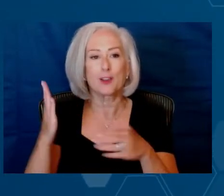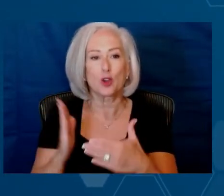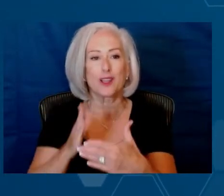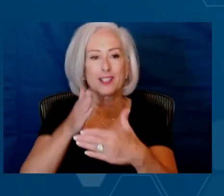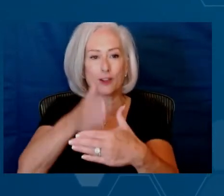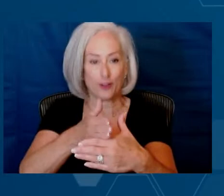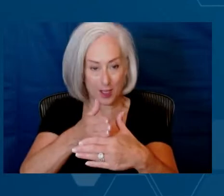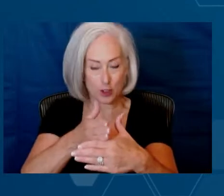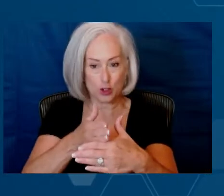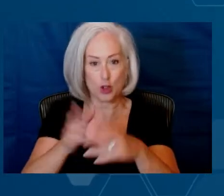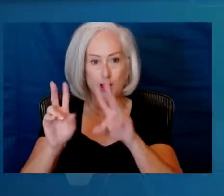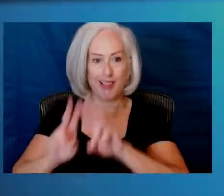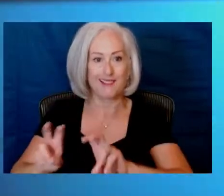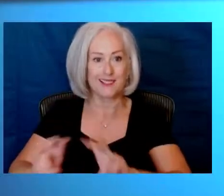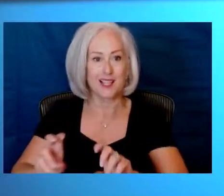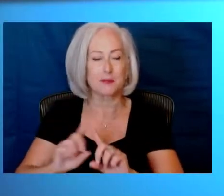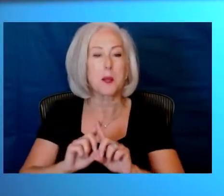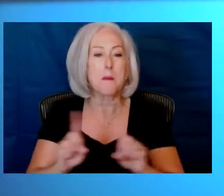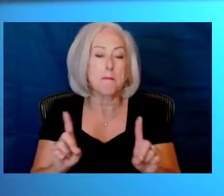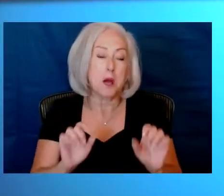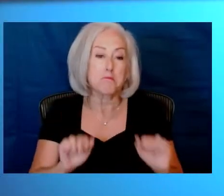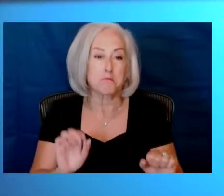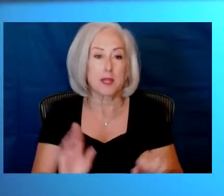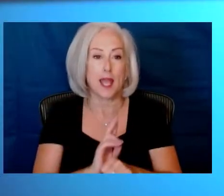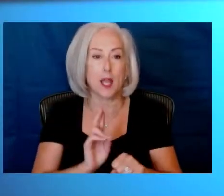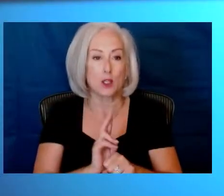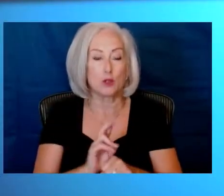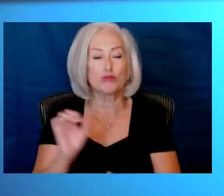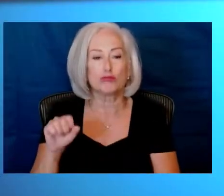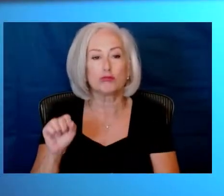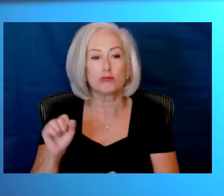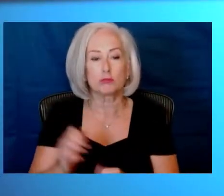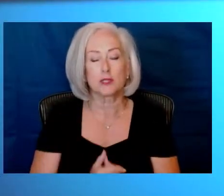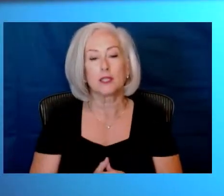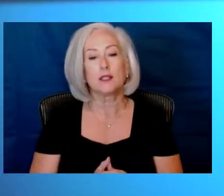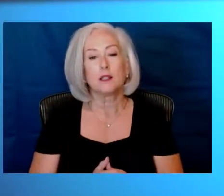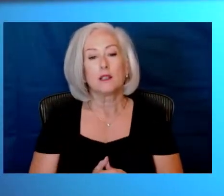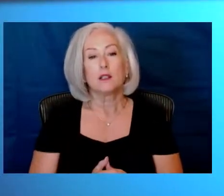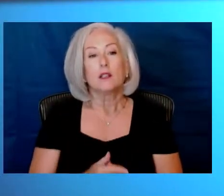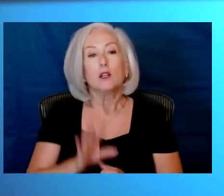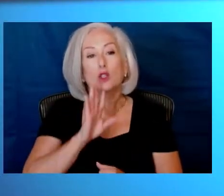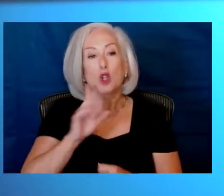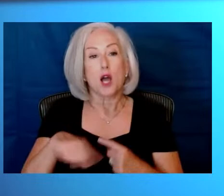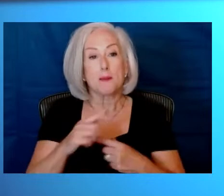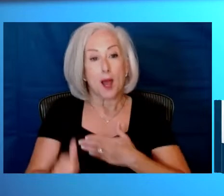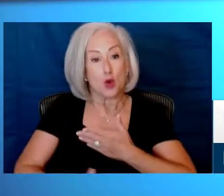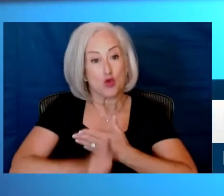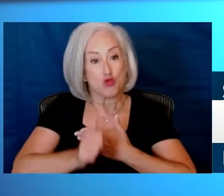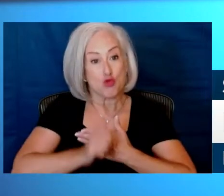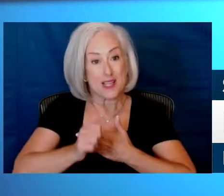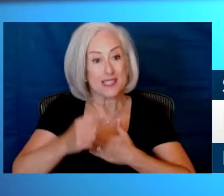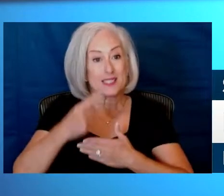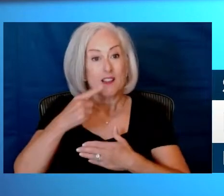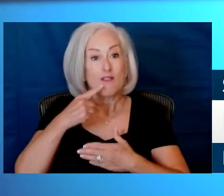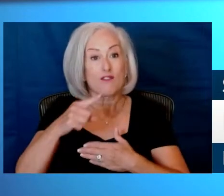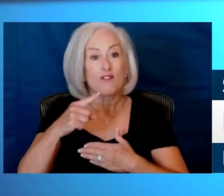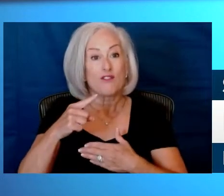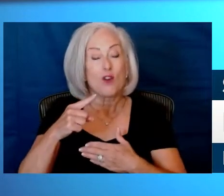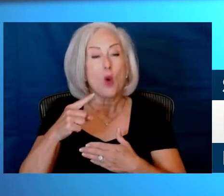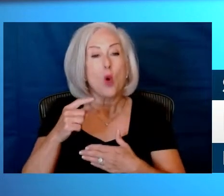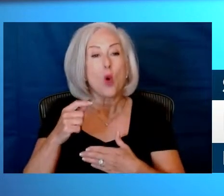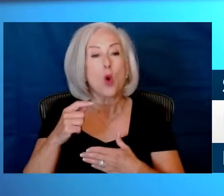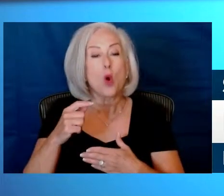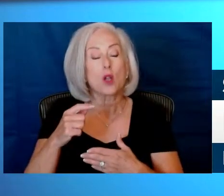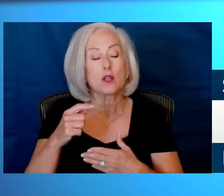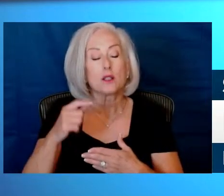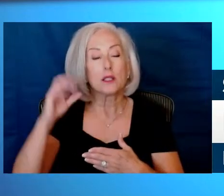assessments. But definitely, when we're talking about the risk of sunburn, the people with the lightest skin color,